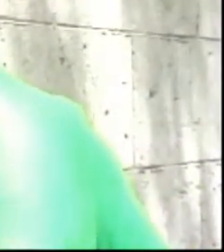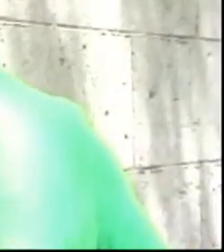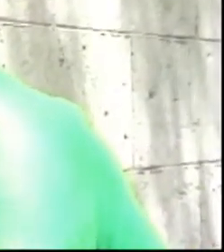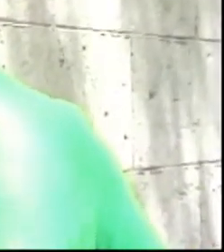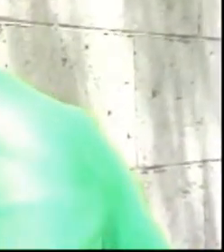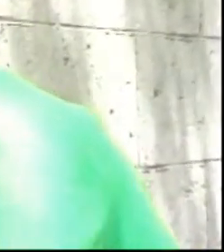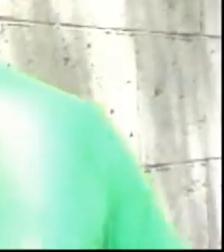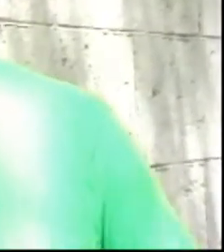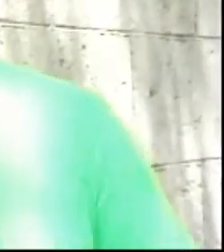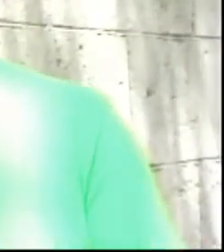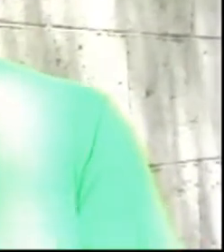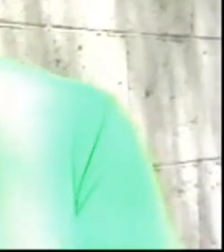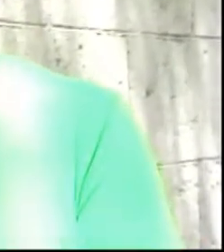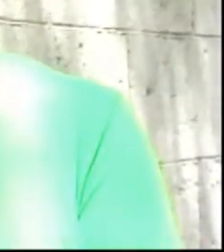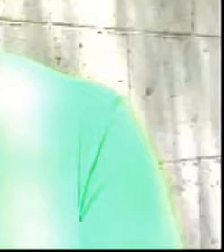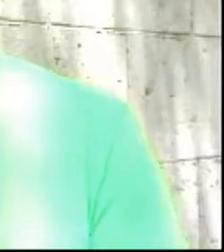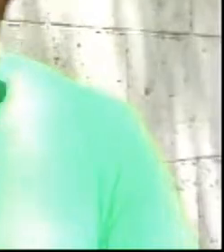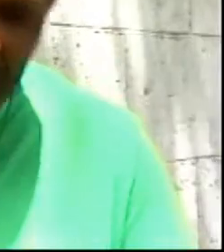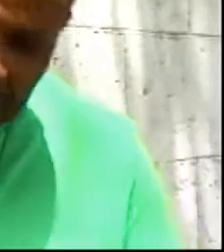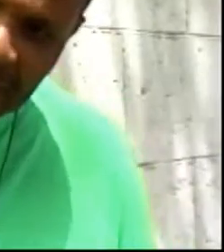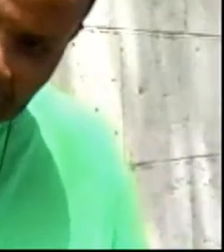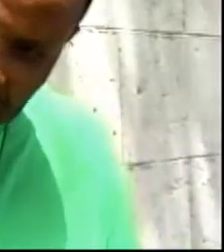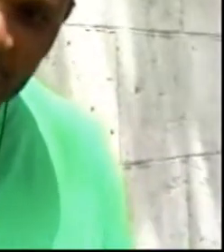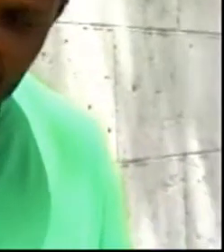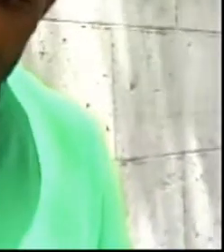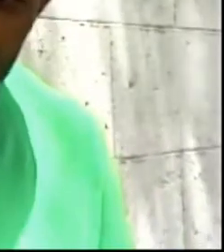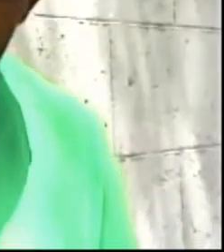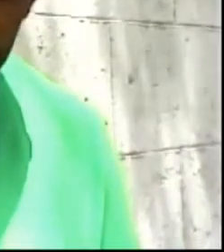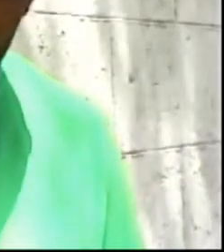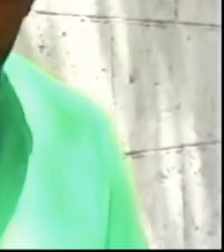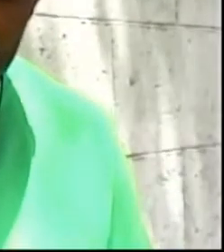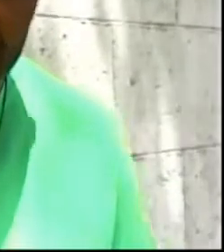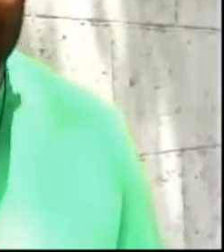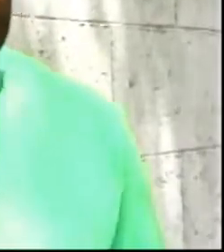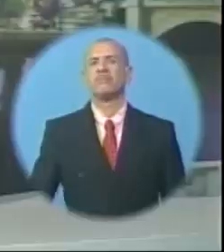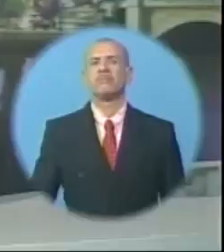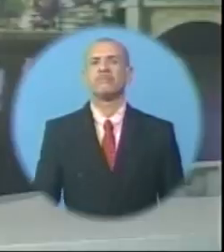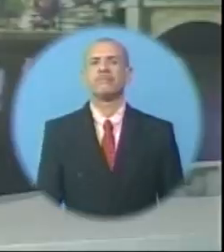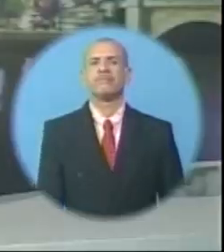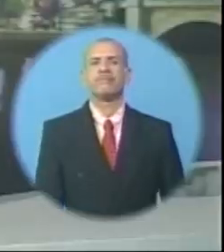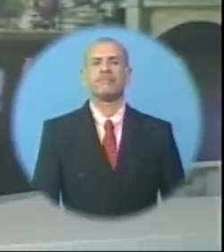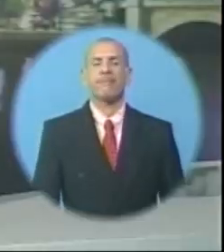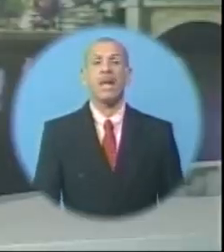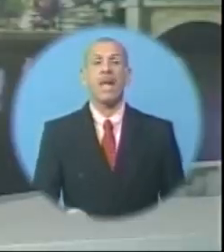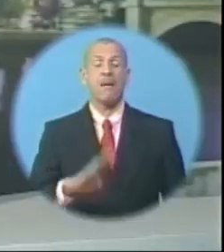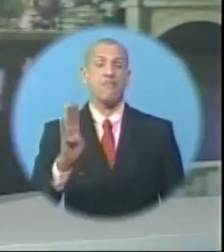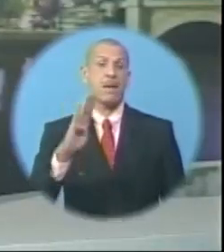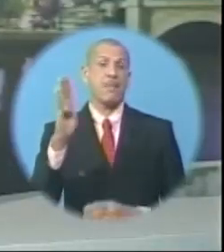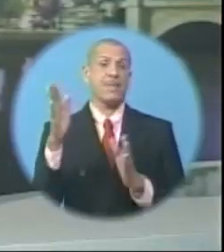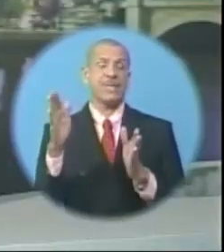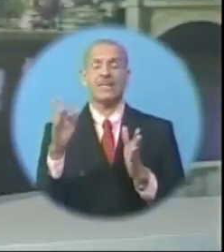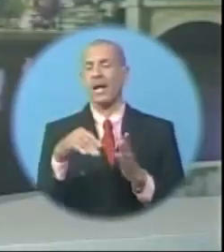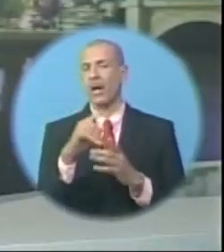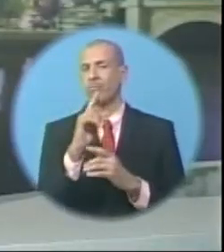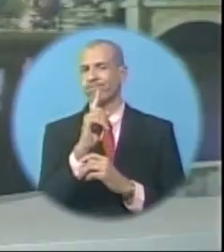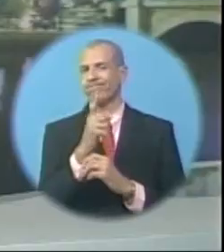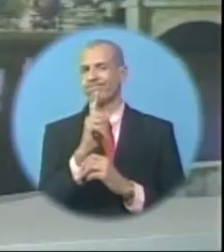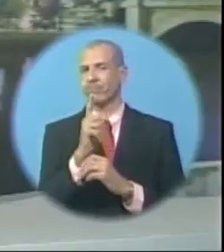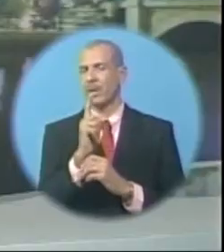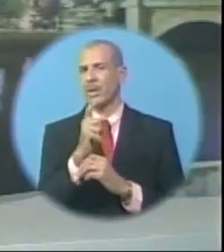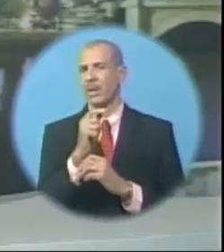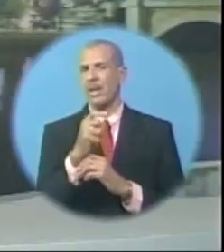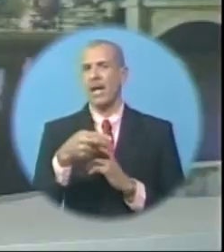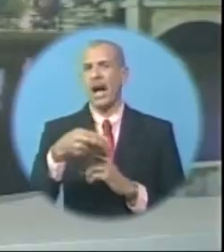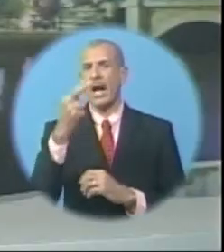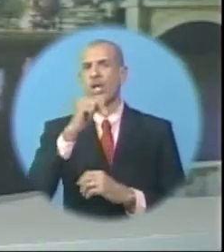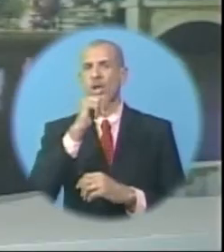to normal, and we are still not improving. These things have continued to affect us. Barbadians are being cautioned about higher than